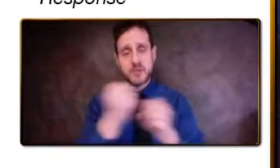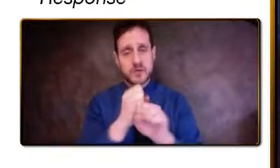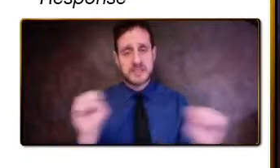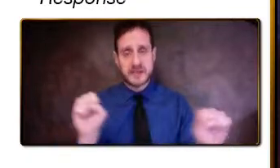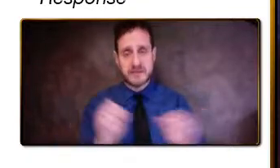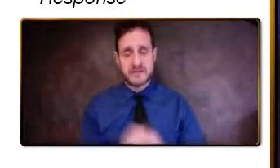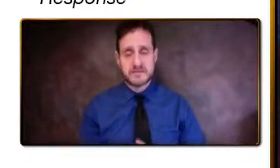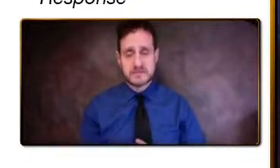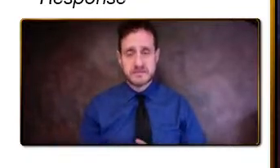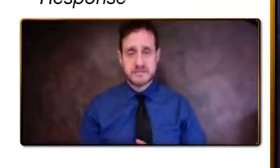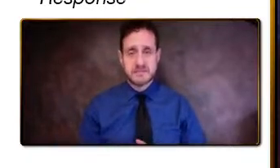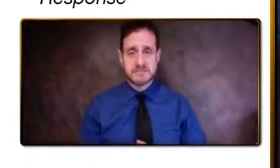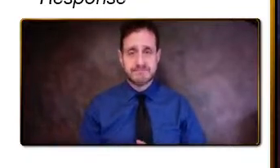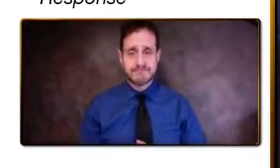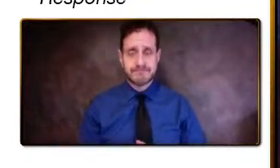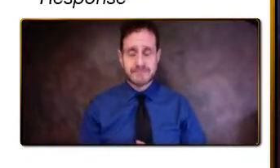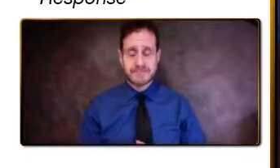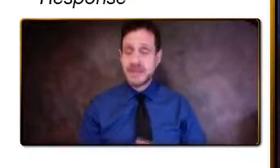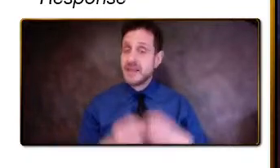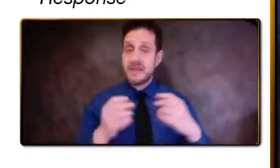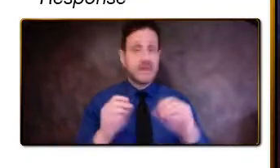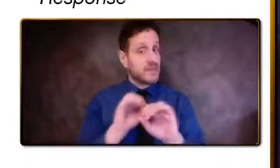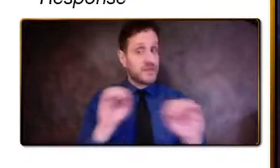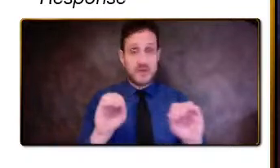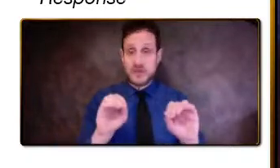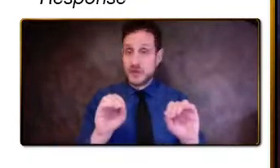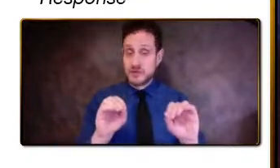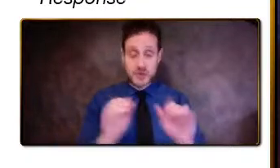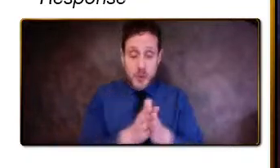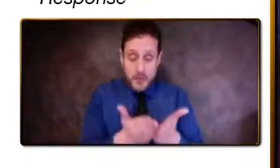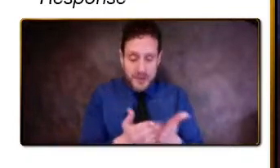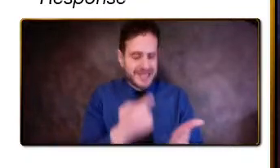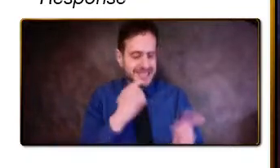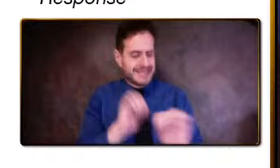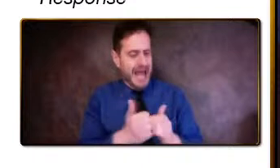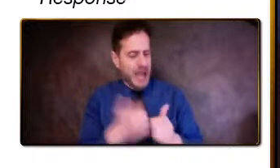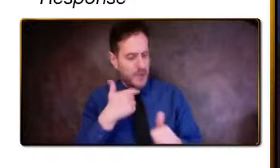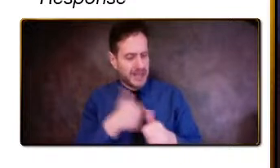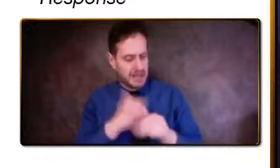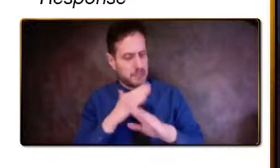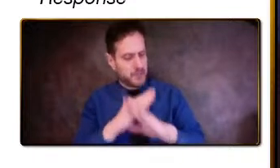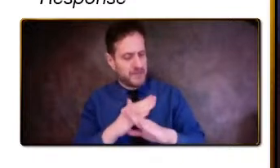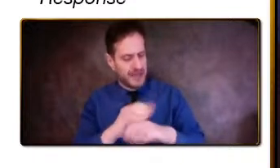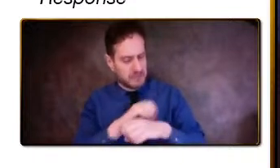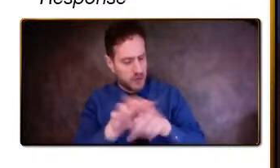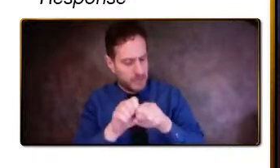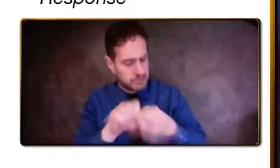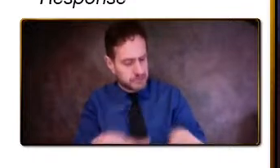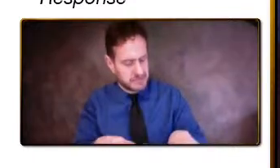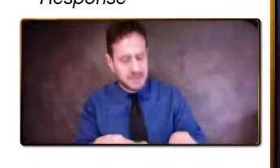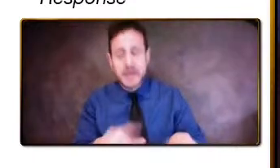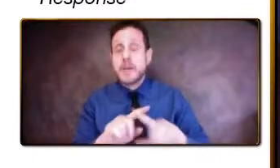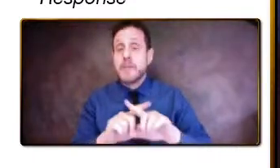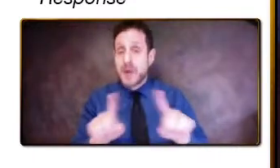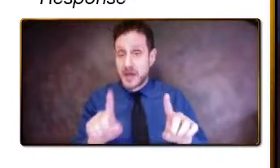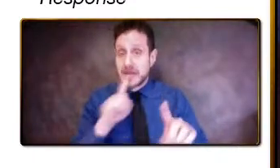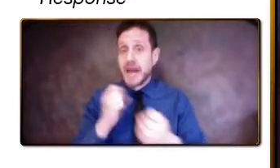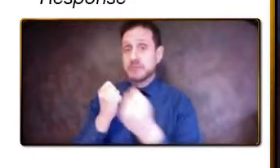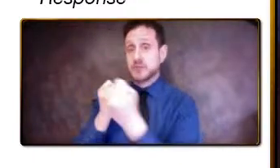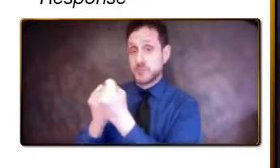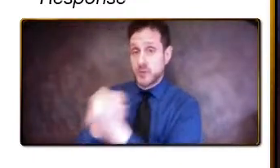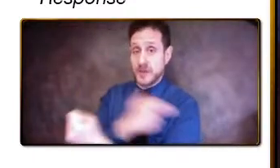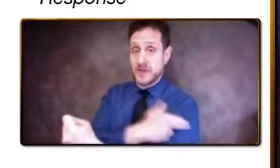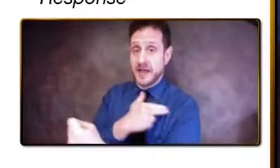century pandemic playbook, but it's always been my goal to balance supporting our hospital systems with supporting